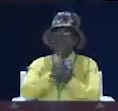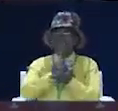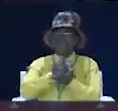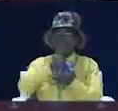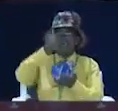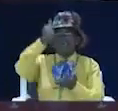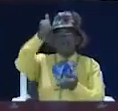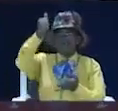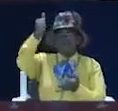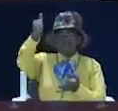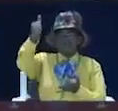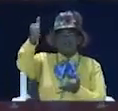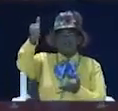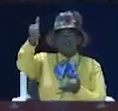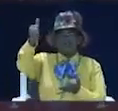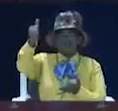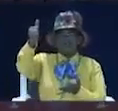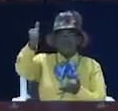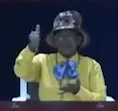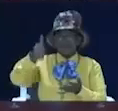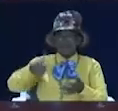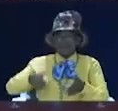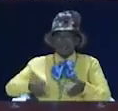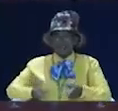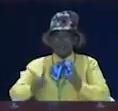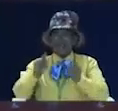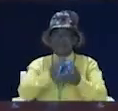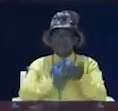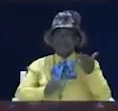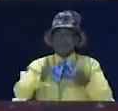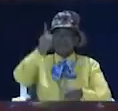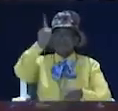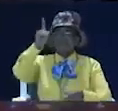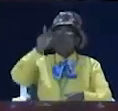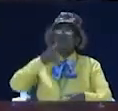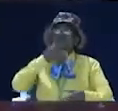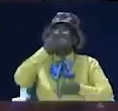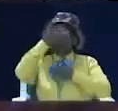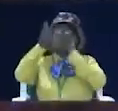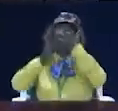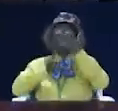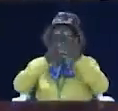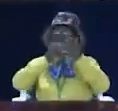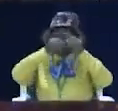Amen. Whenever someone shouts hallelujah.